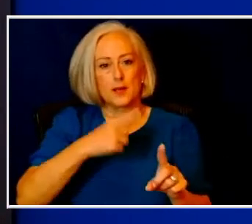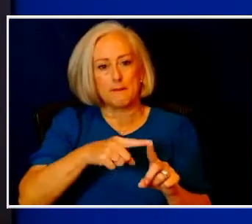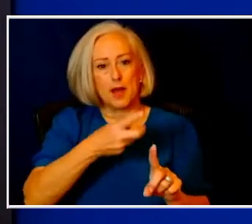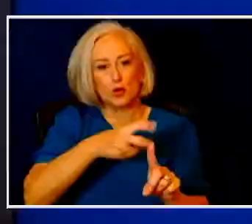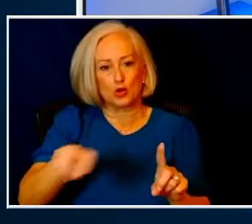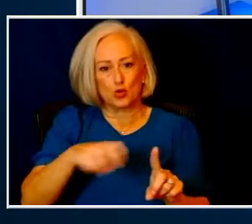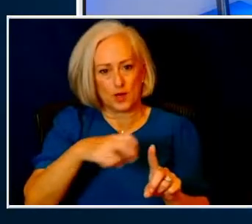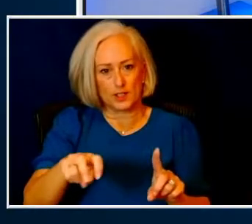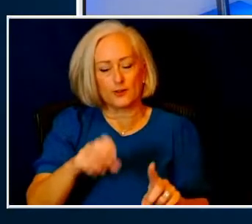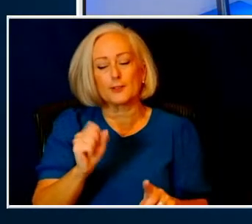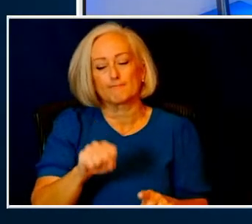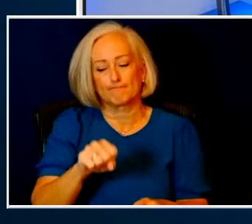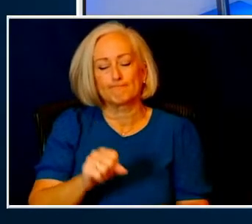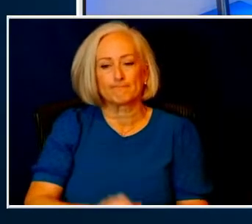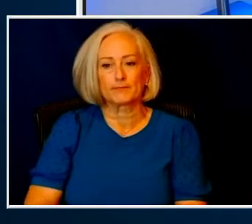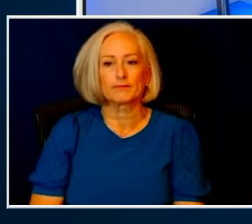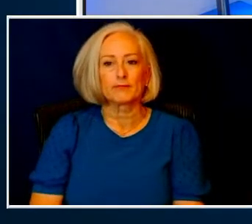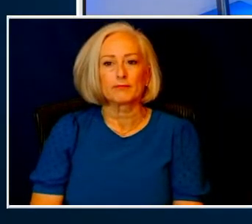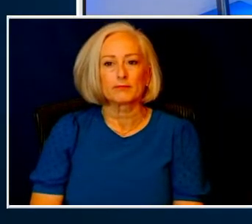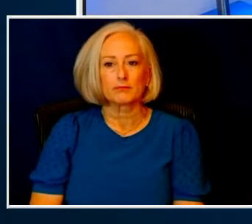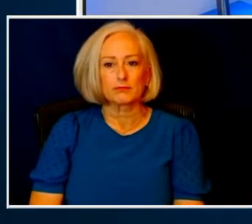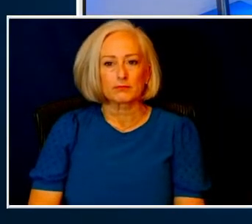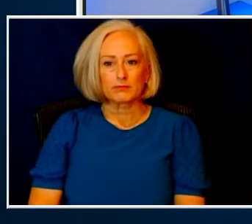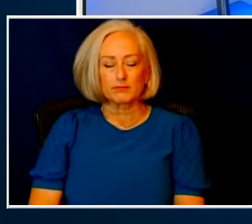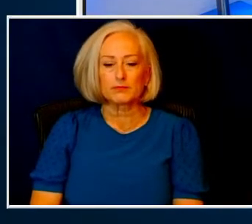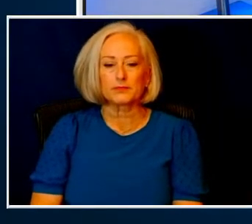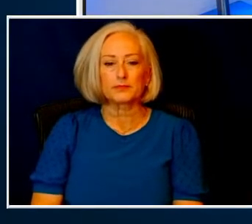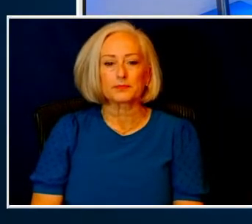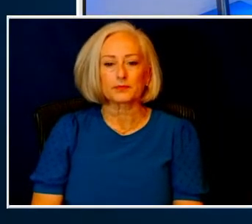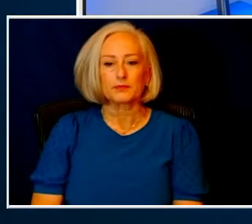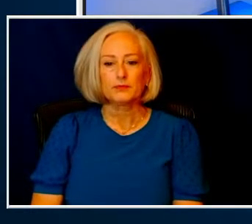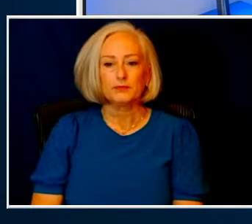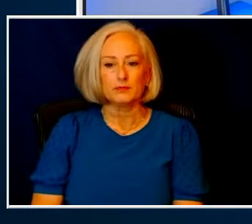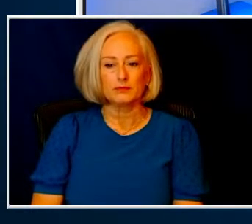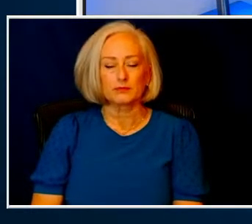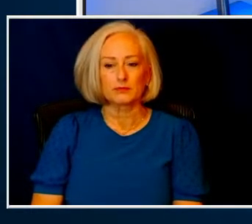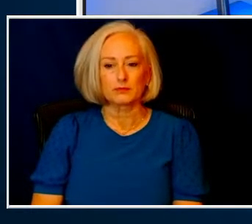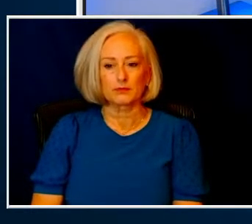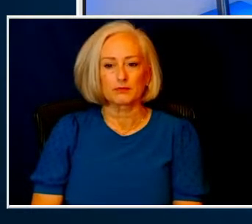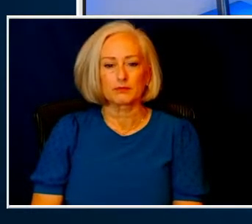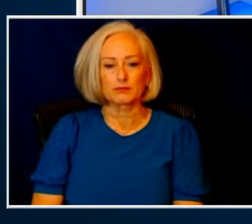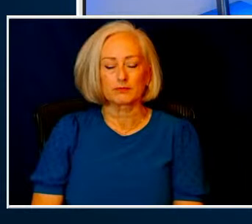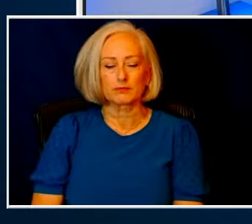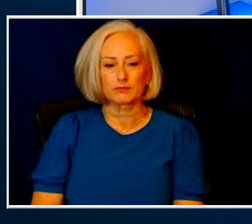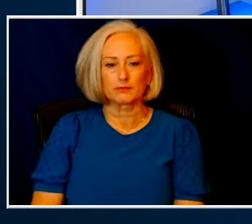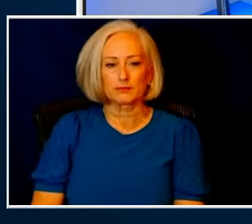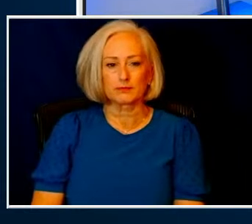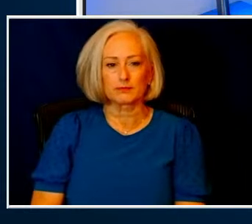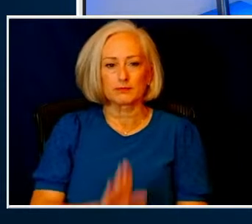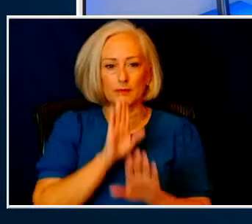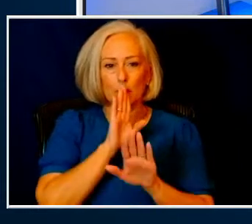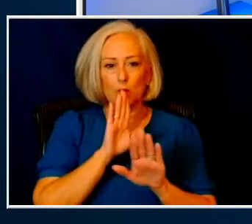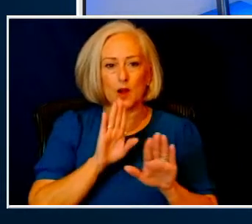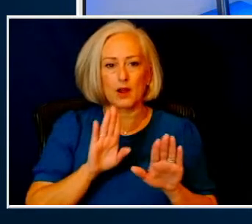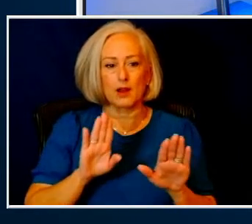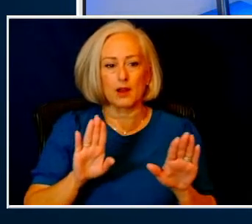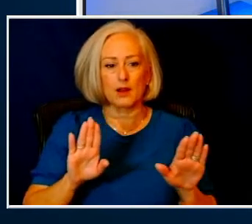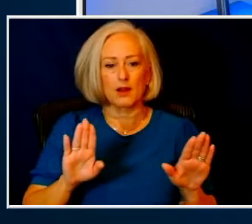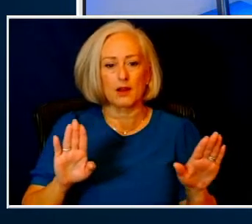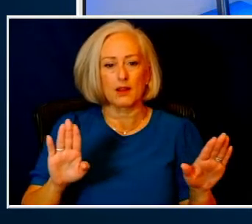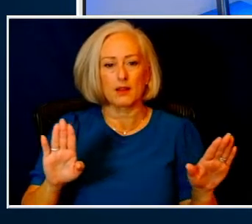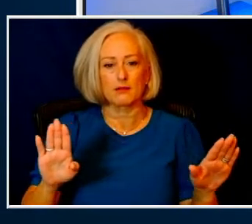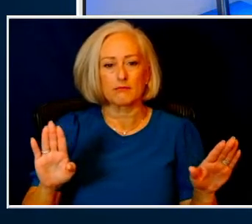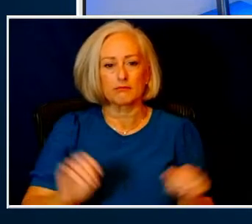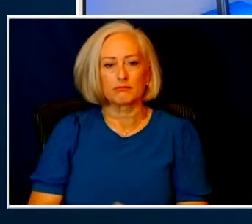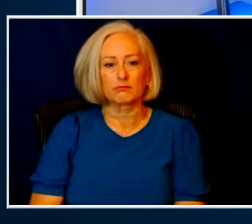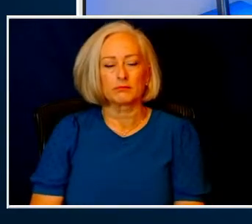yeah. Okay, I'm going to stay with Pat Rose as we segue back to our other physicians. Does a person have to want to lose weight to do your